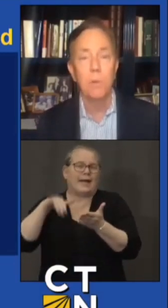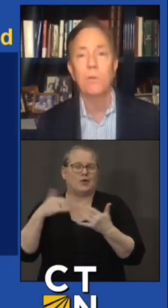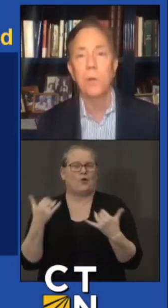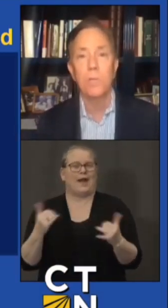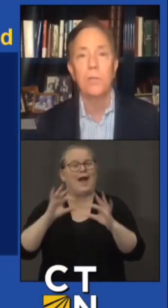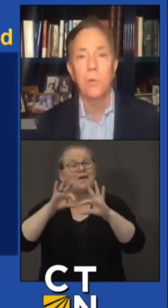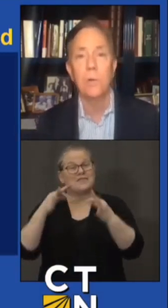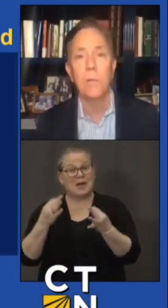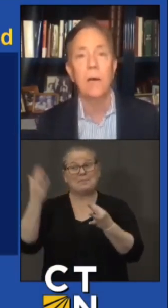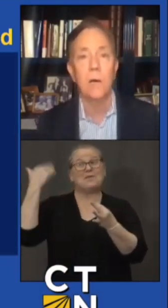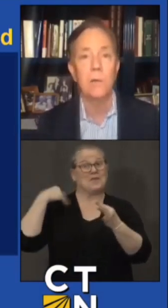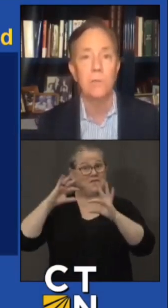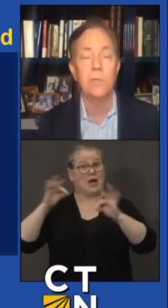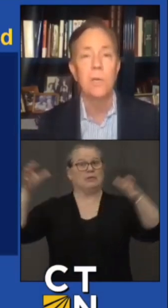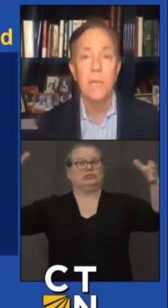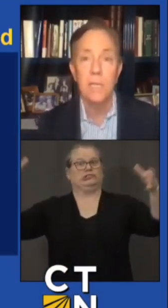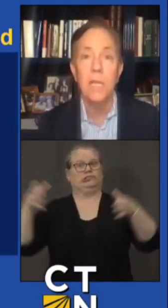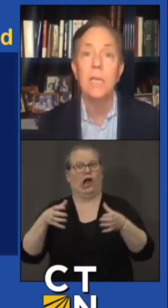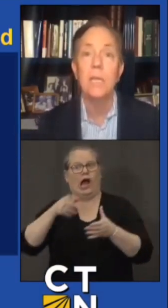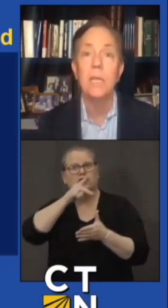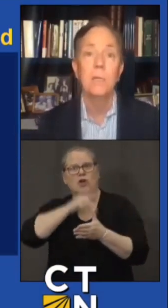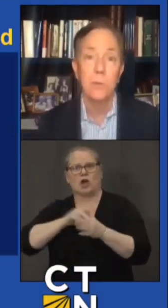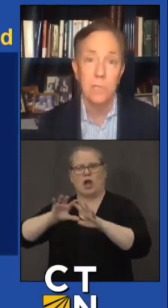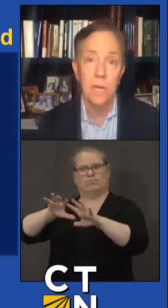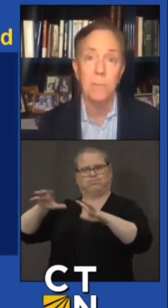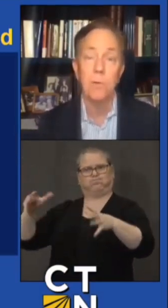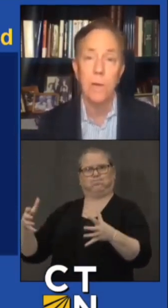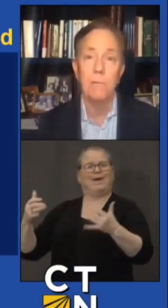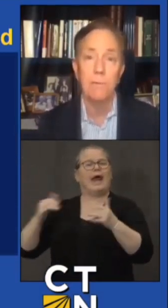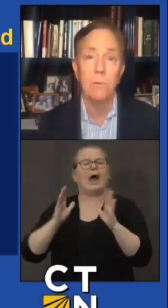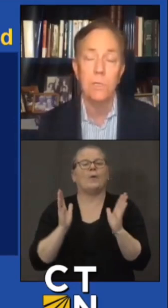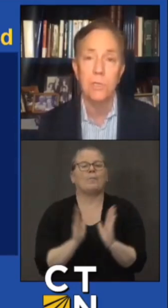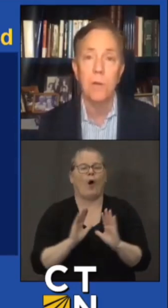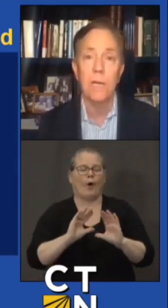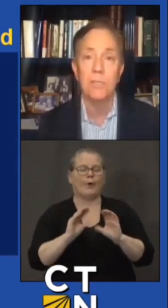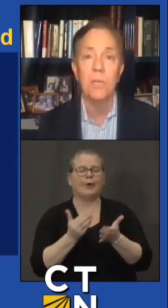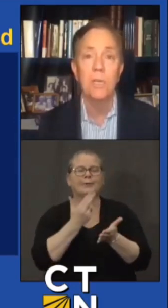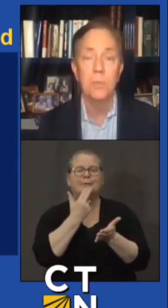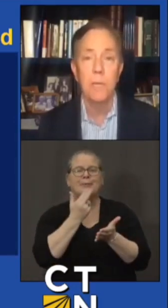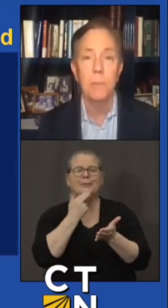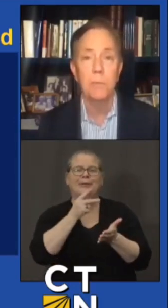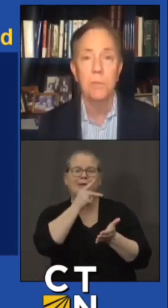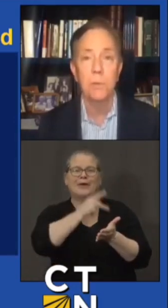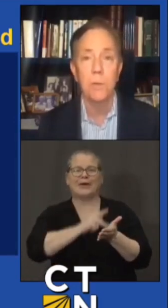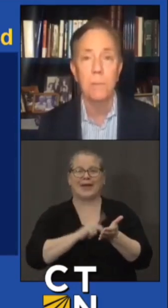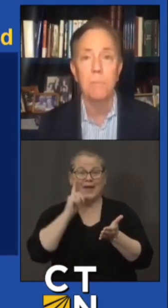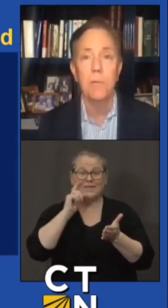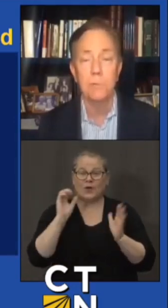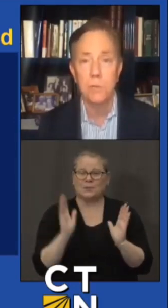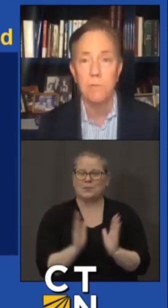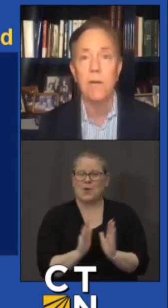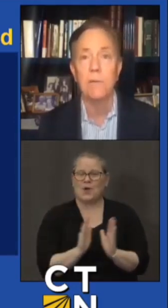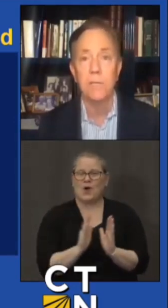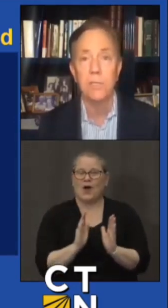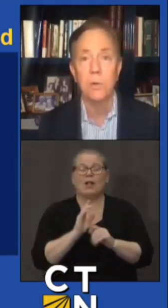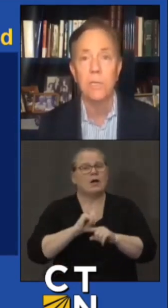but also what you're doing to allow others in need during a time of great food distress to be able to,